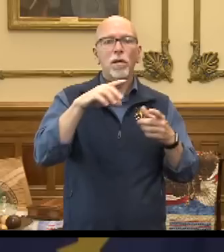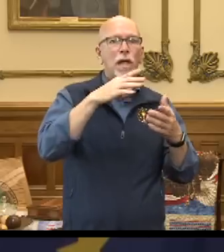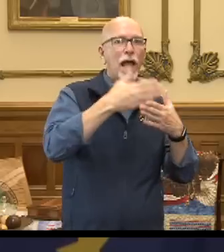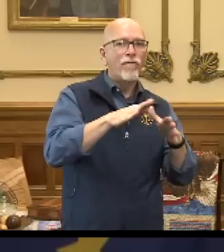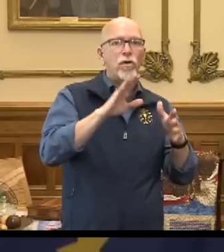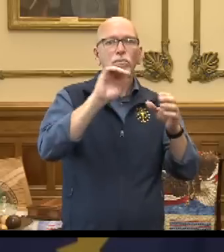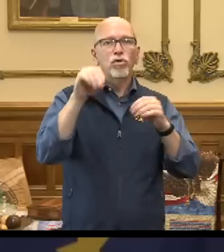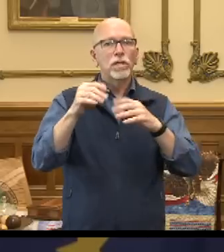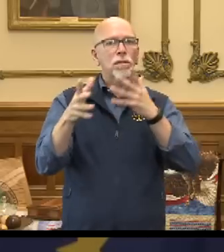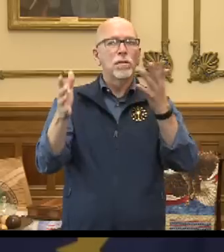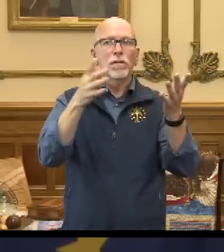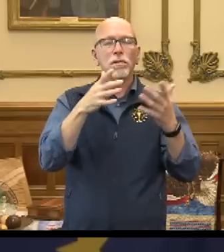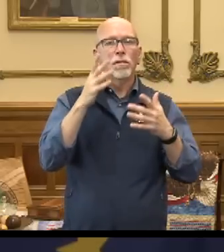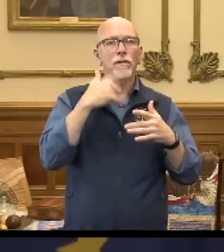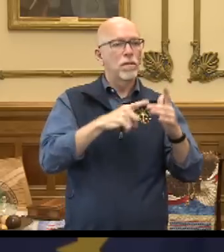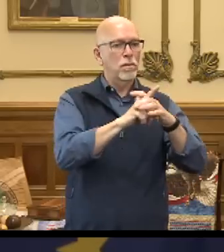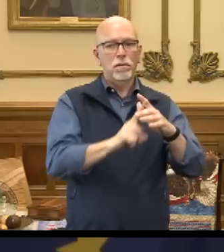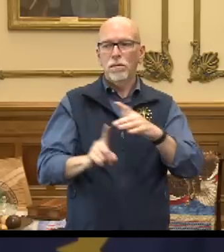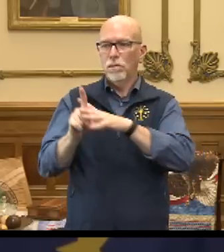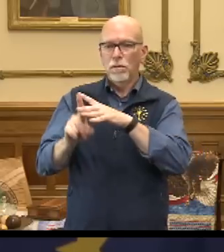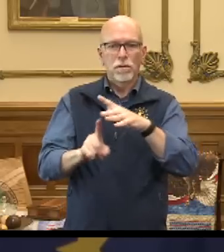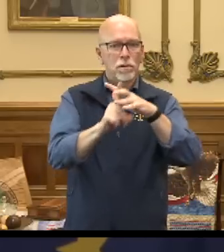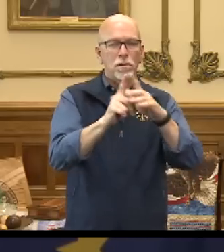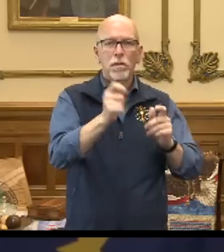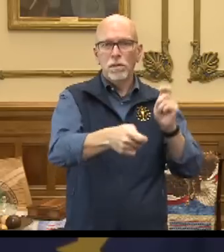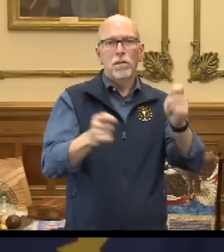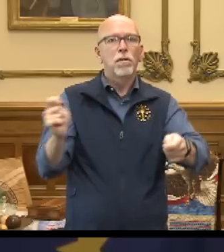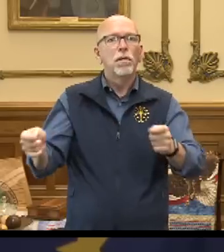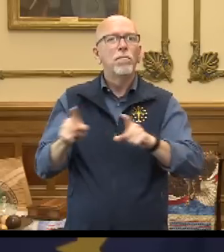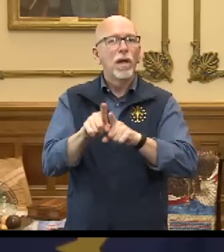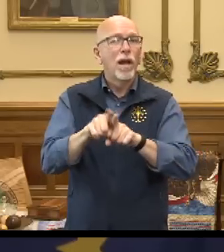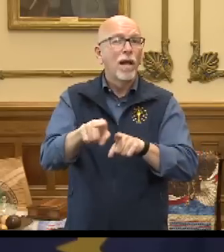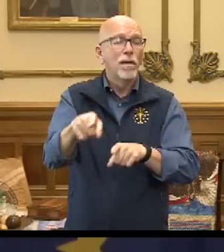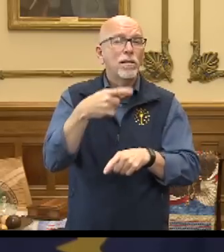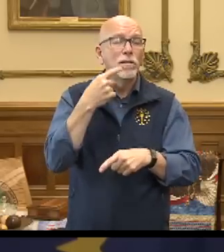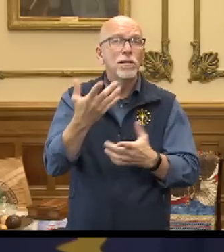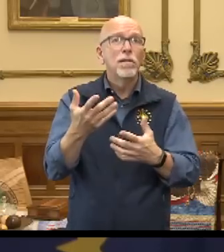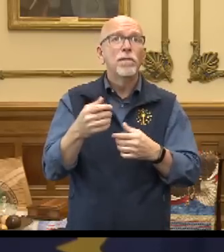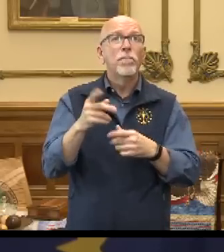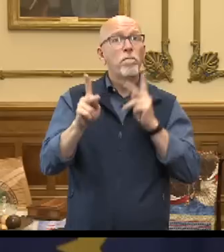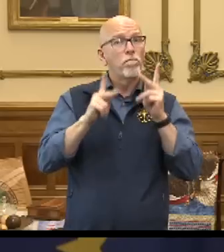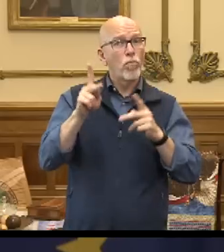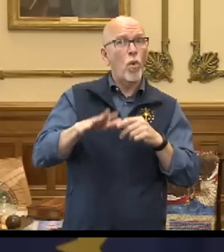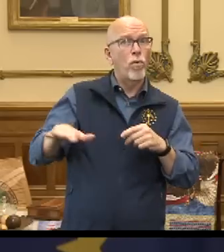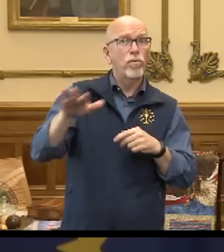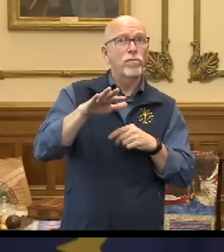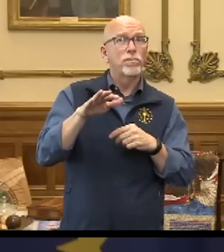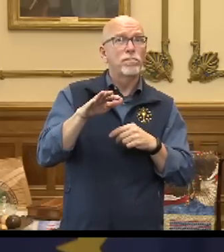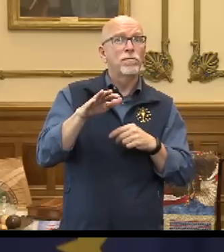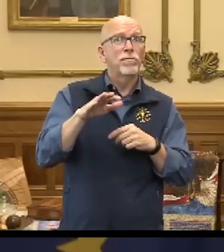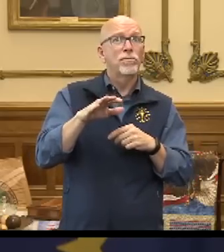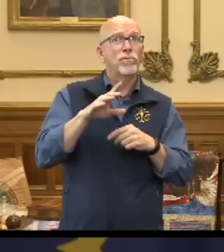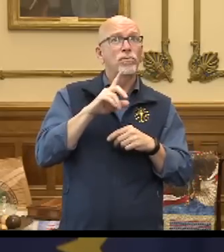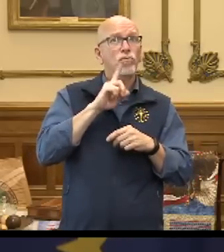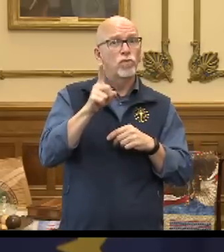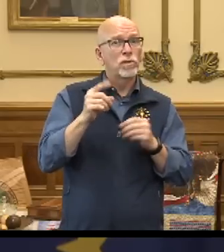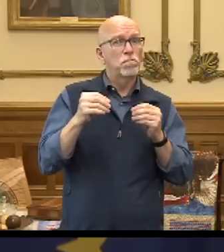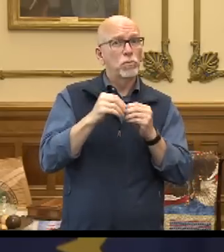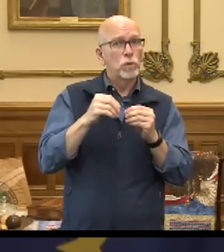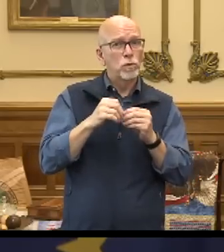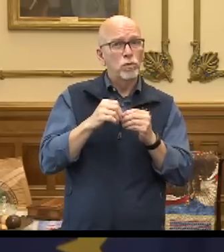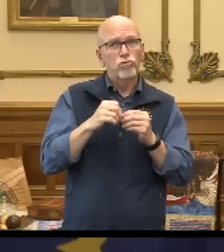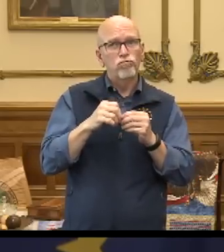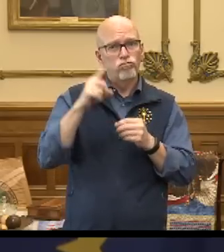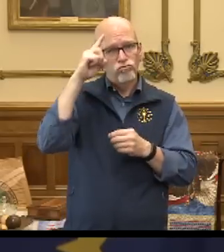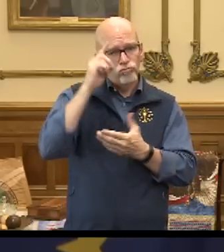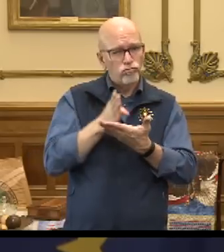average. But just to underscore what you said, sometimes when folks are really extra vigilant about